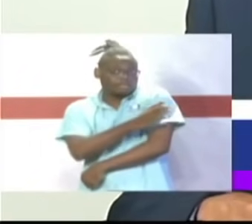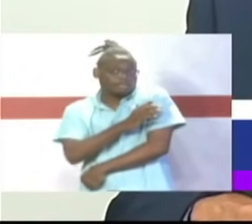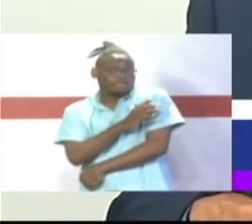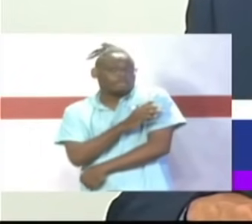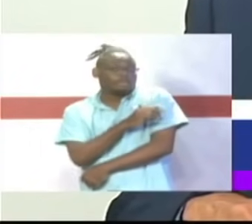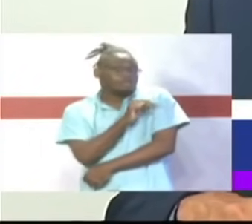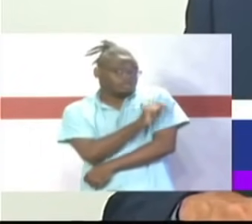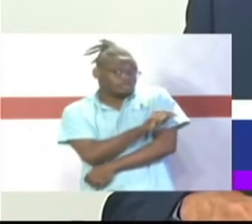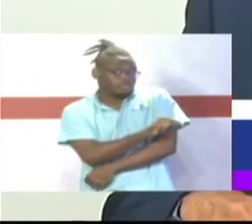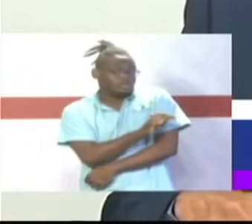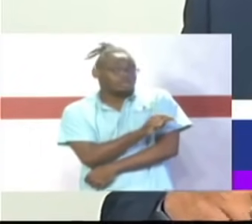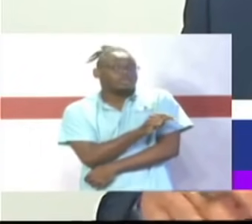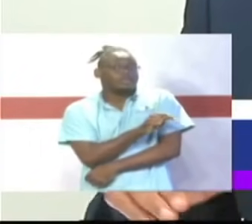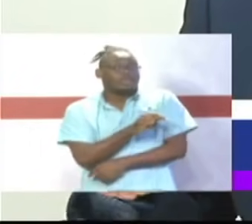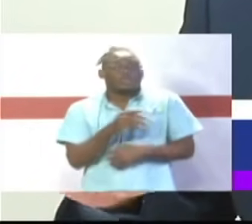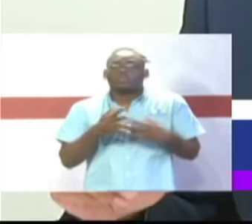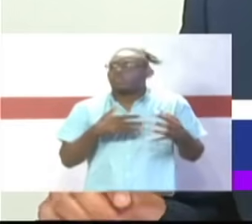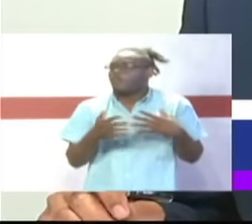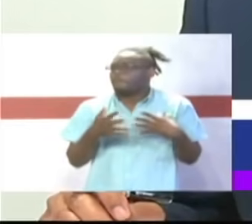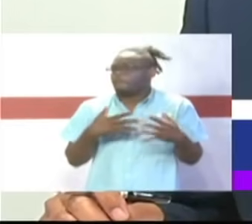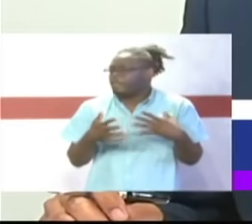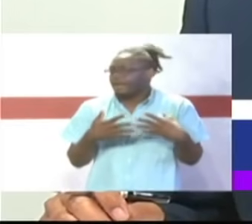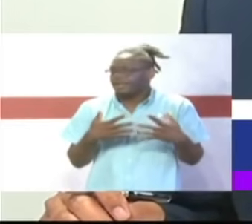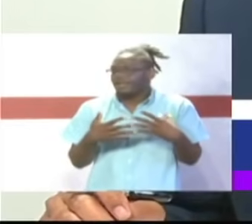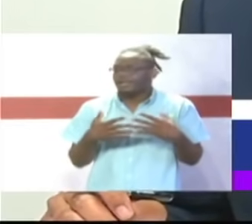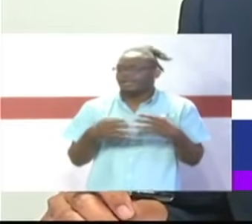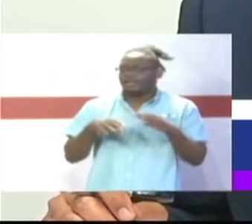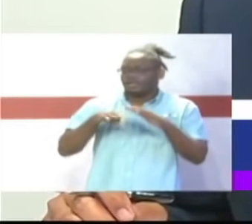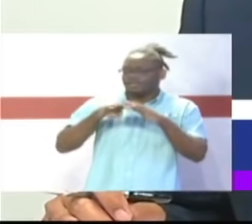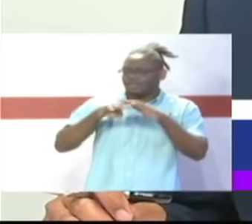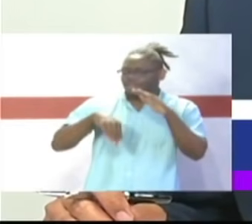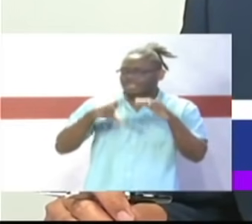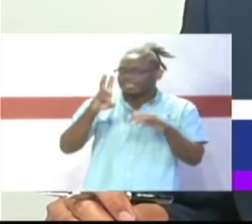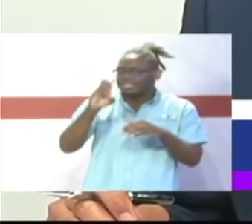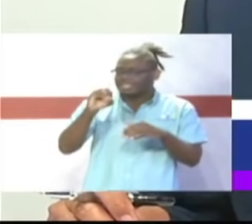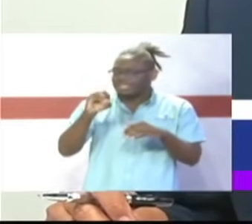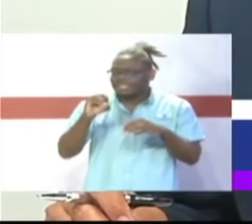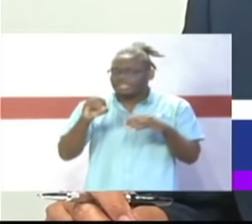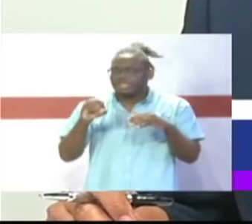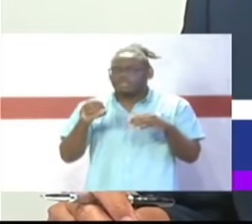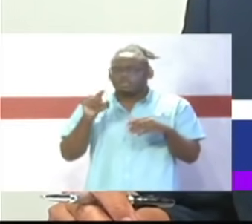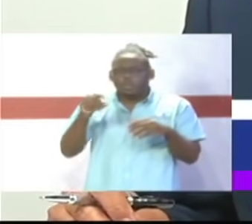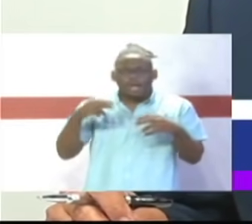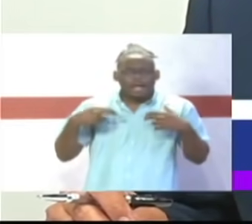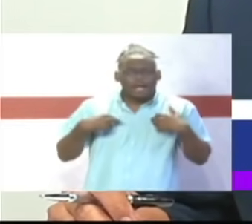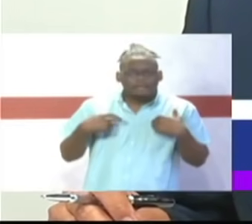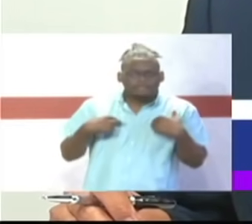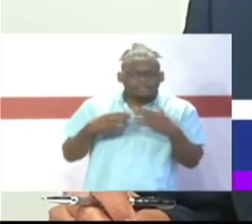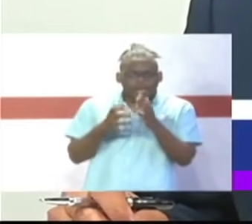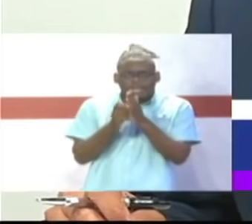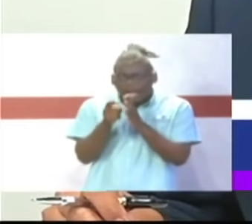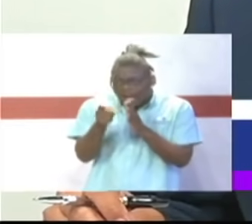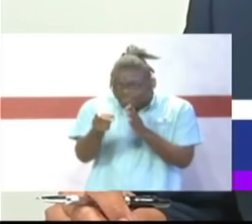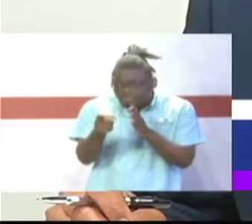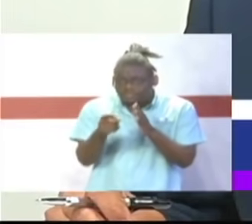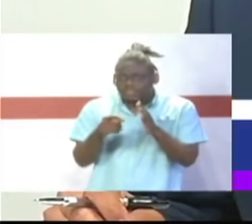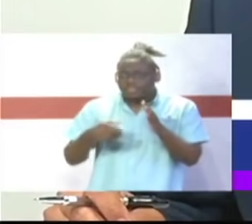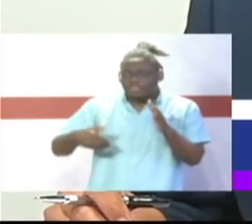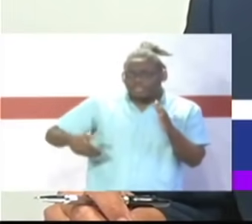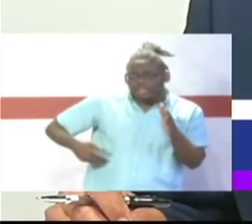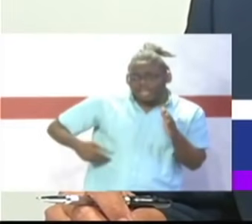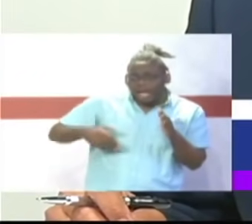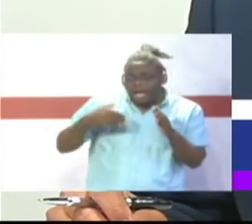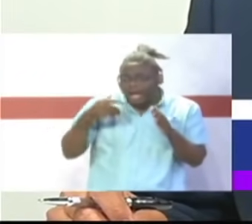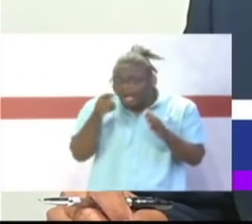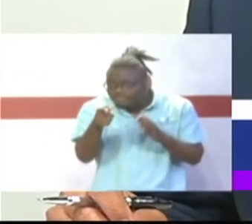we estimate that across transplant, cancers, dialysis, HIV/AIDS,